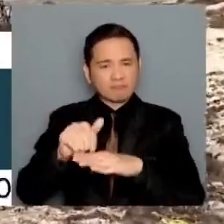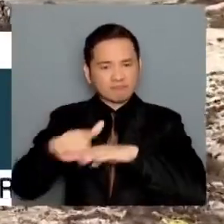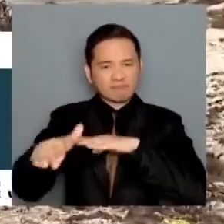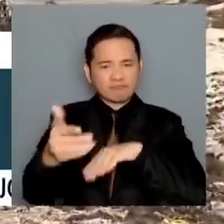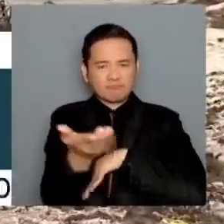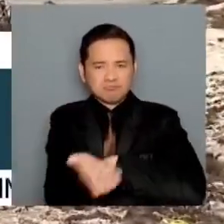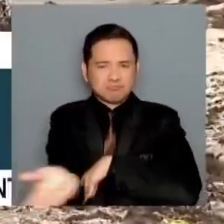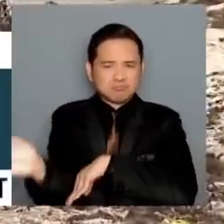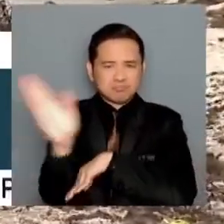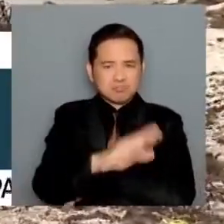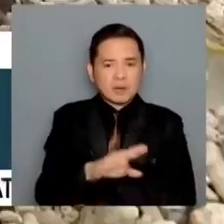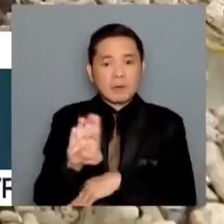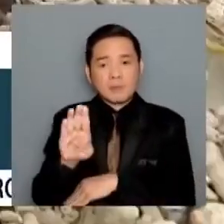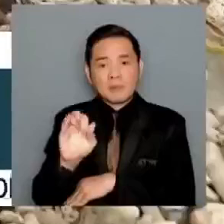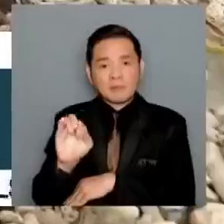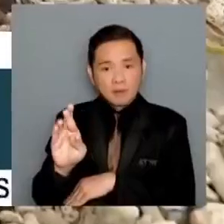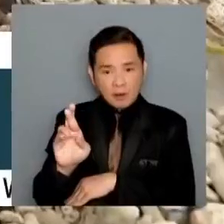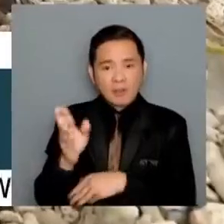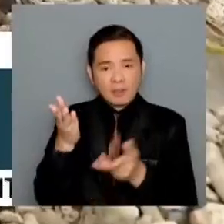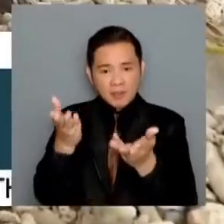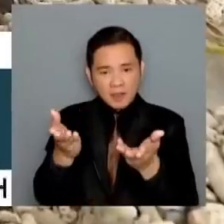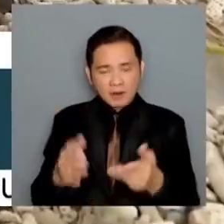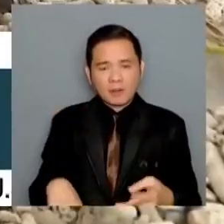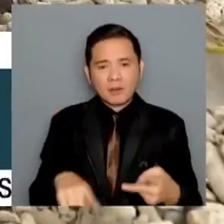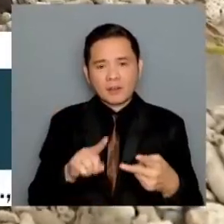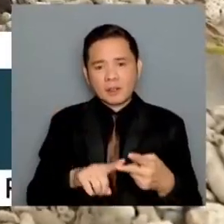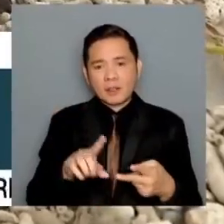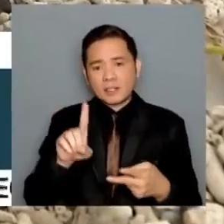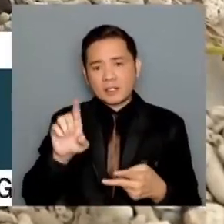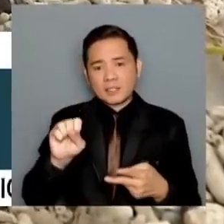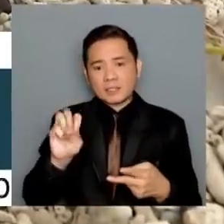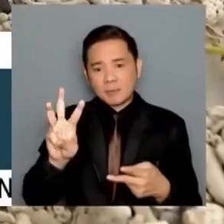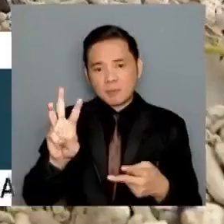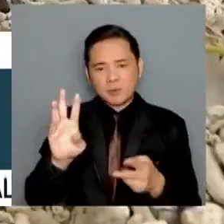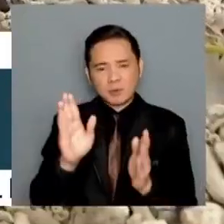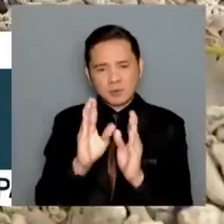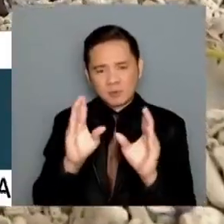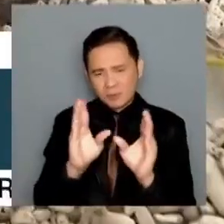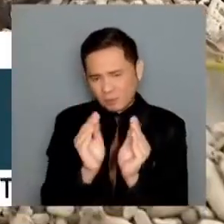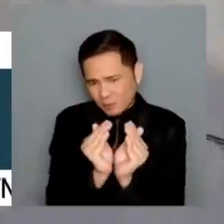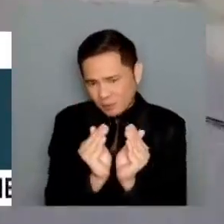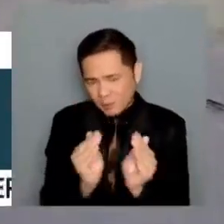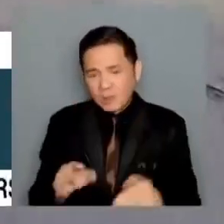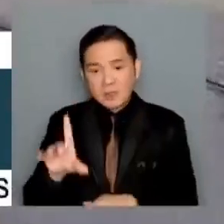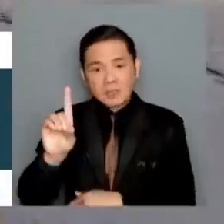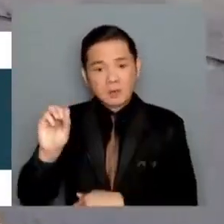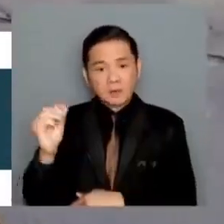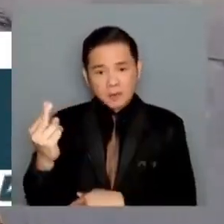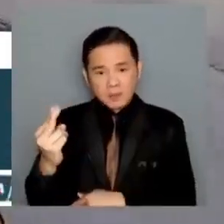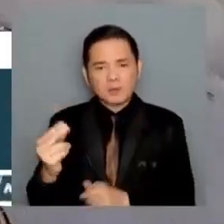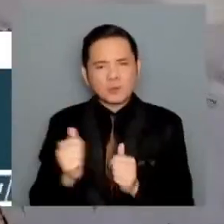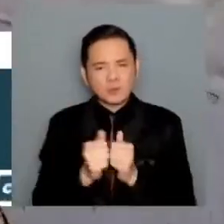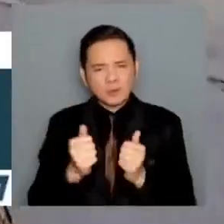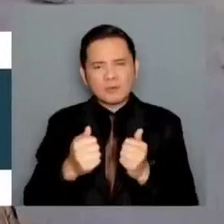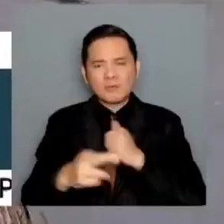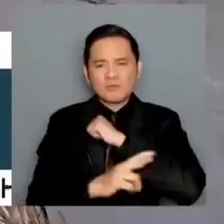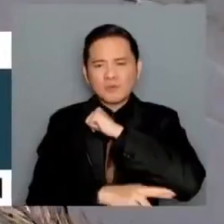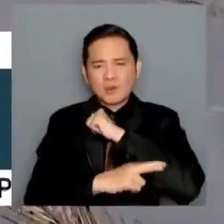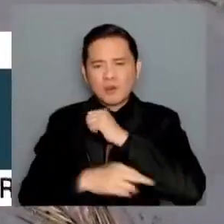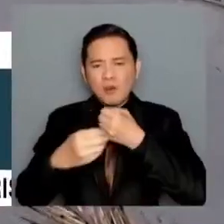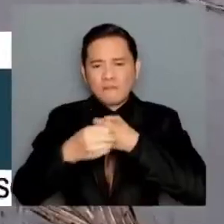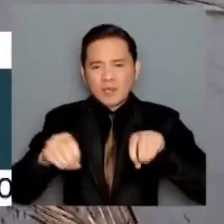there. DSW is there. The leaders is Department of Health, together with our regional office and the central office.